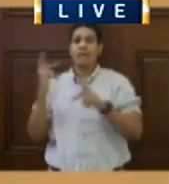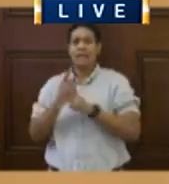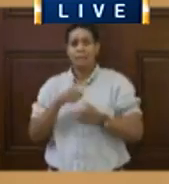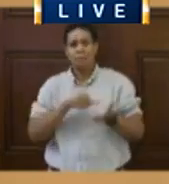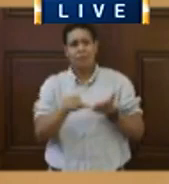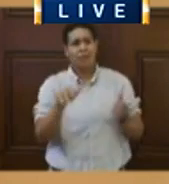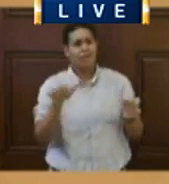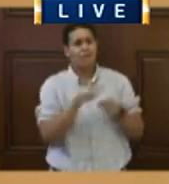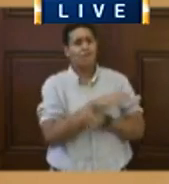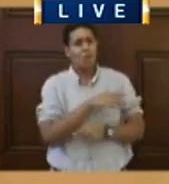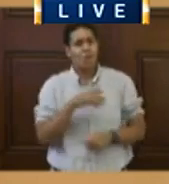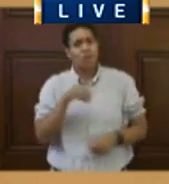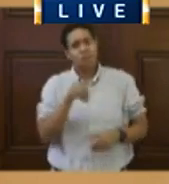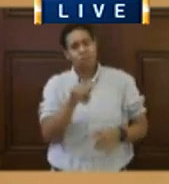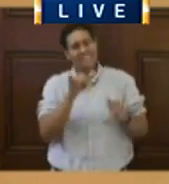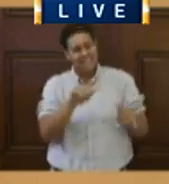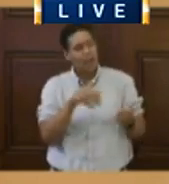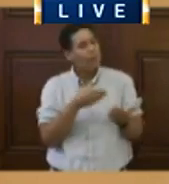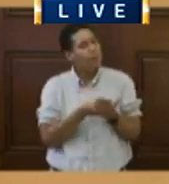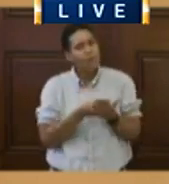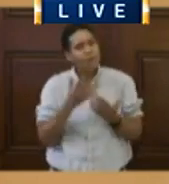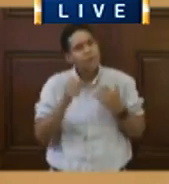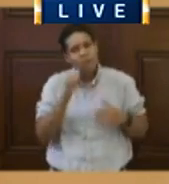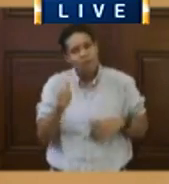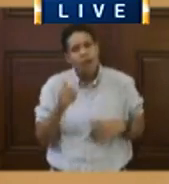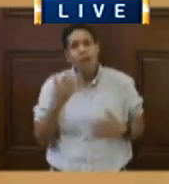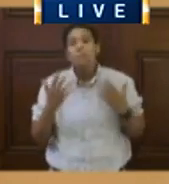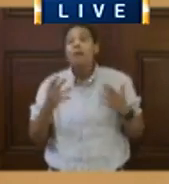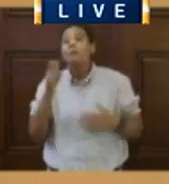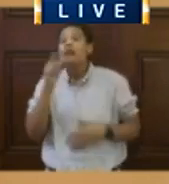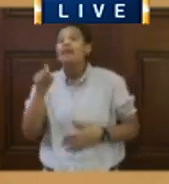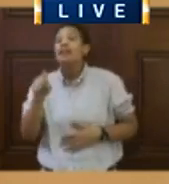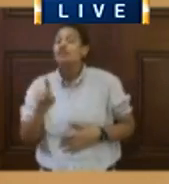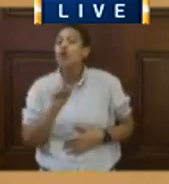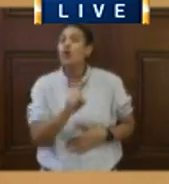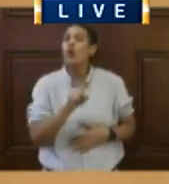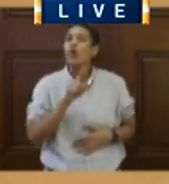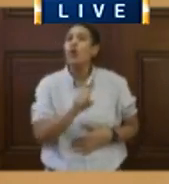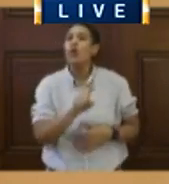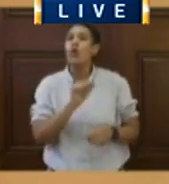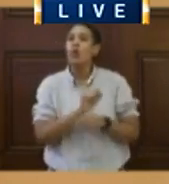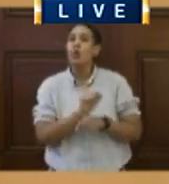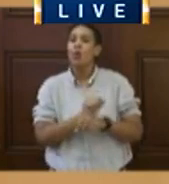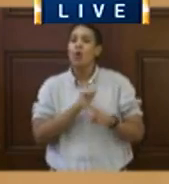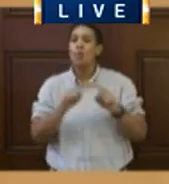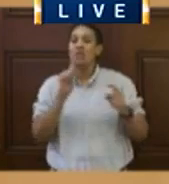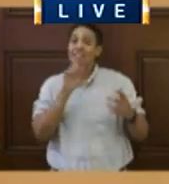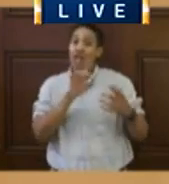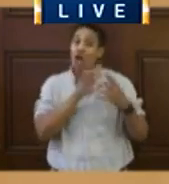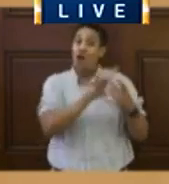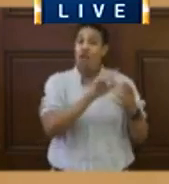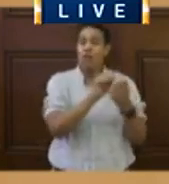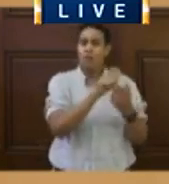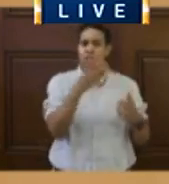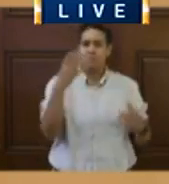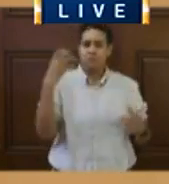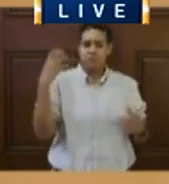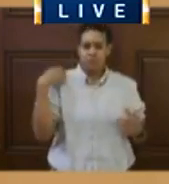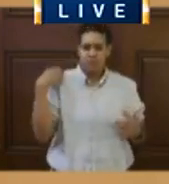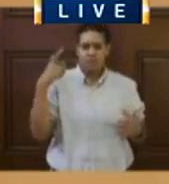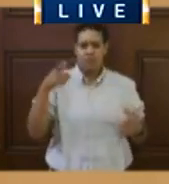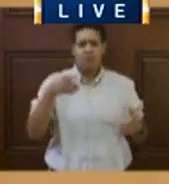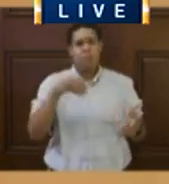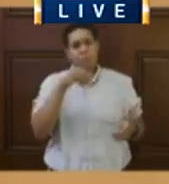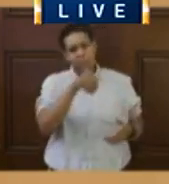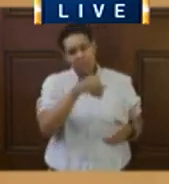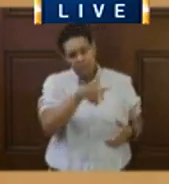date. They may not necessarily be coming to work, but as long as they're connected with their employees, they are paying their employees,